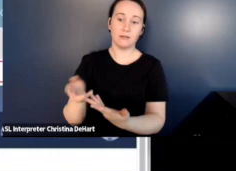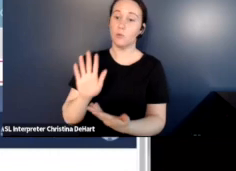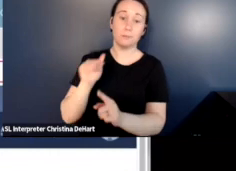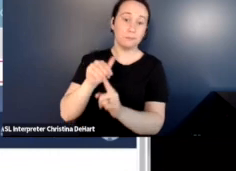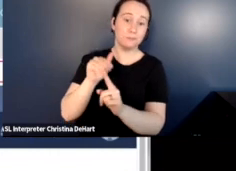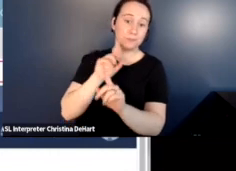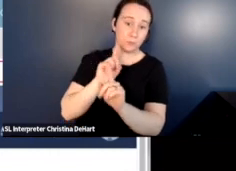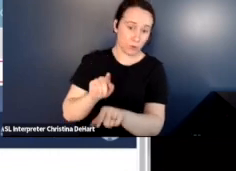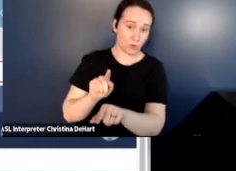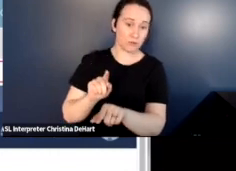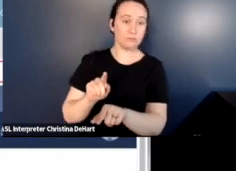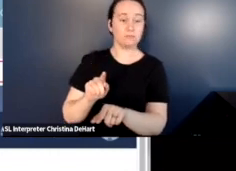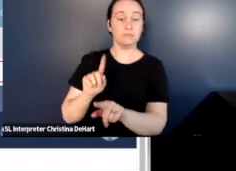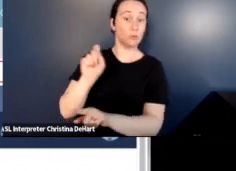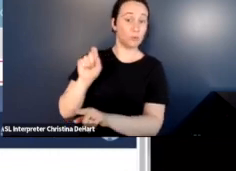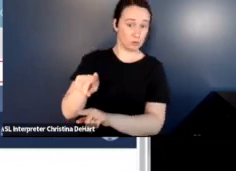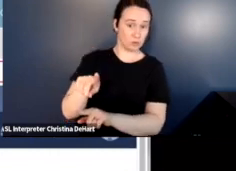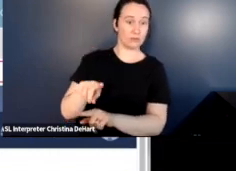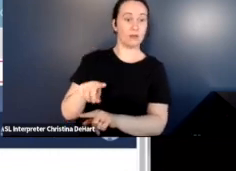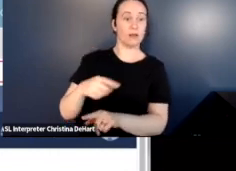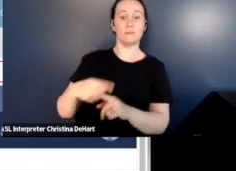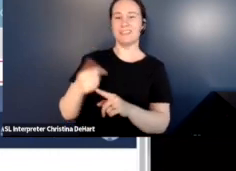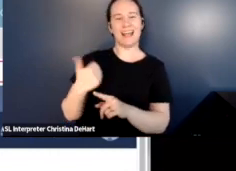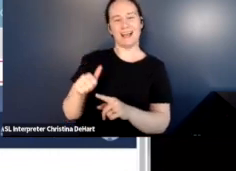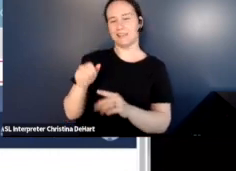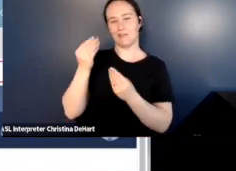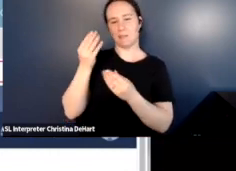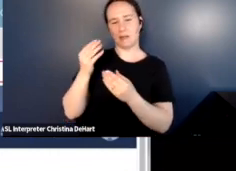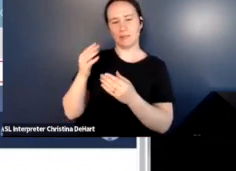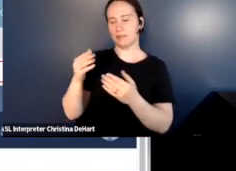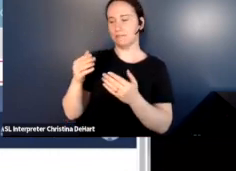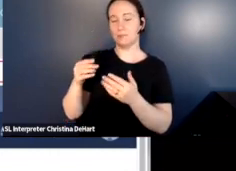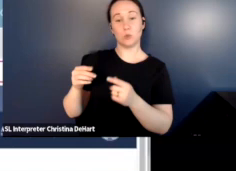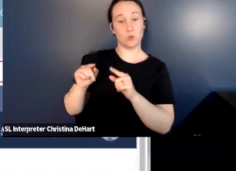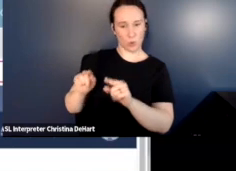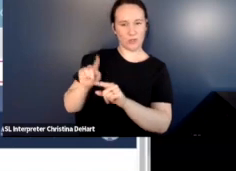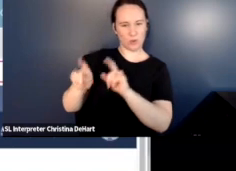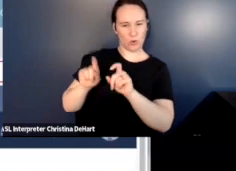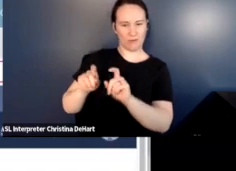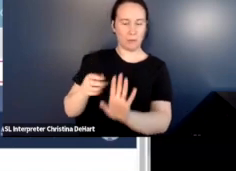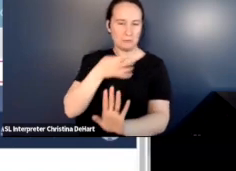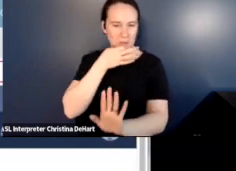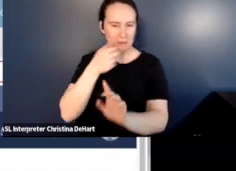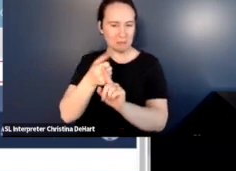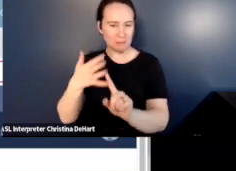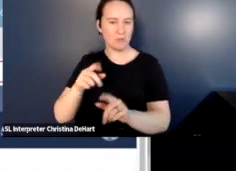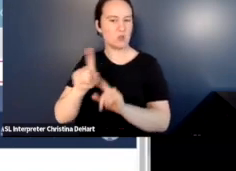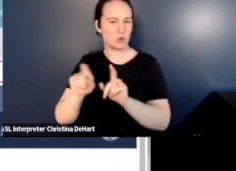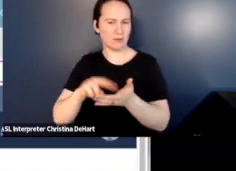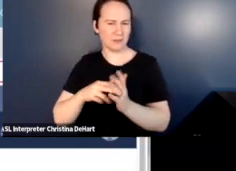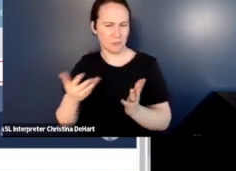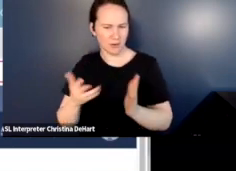prompted questions, as well as any information provided during the survey, which we will look at here in just a